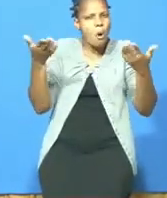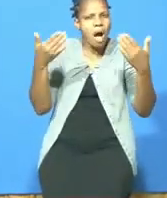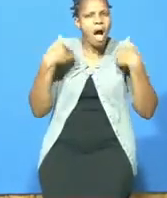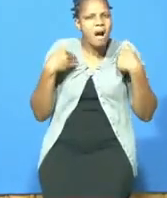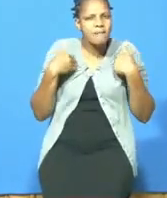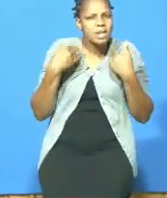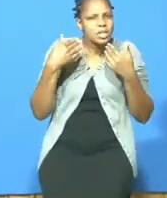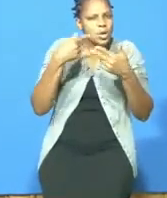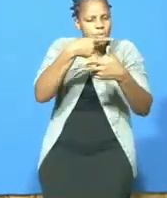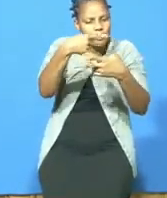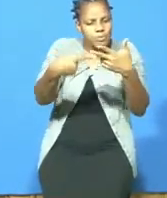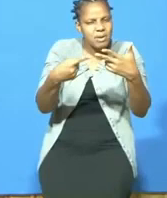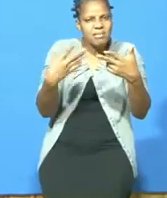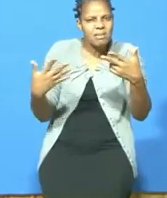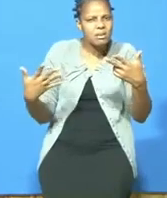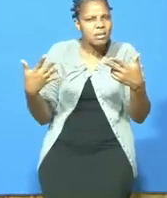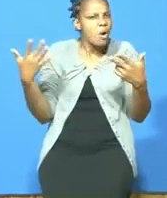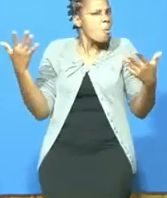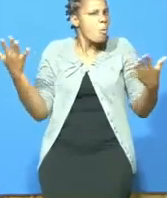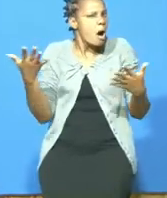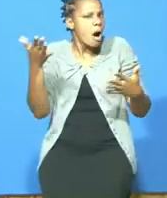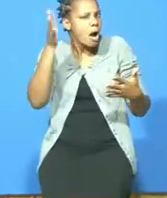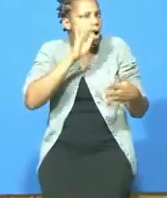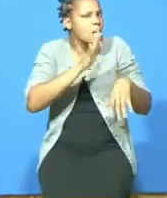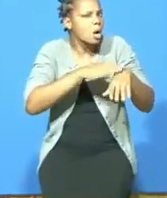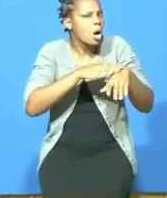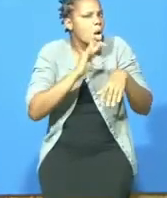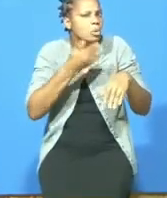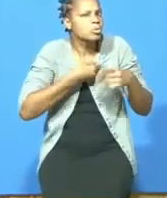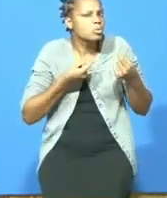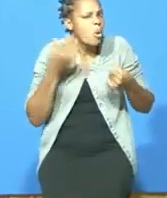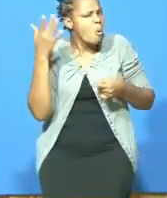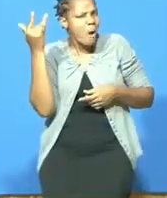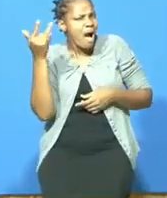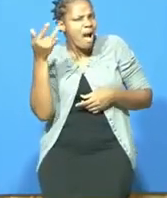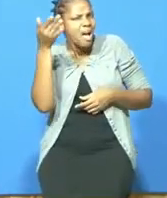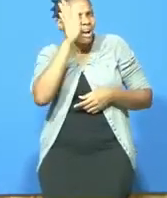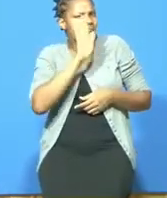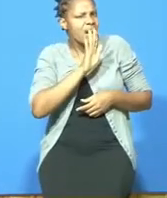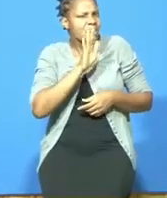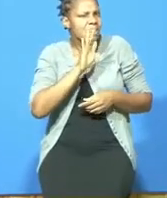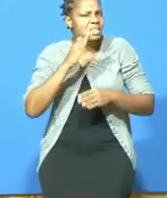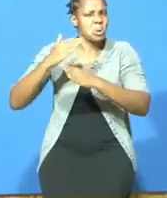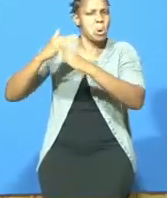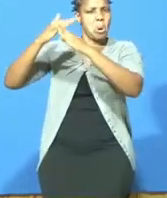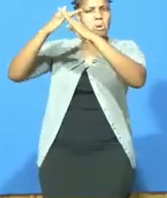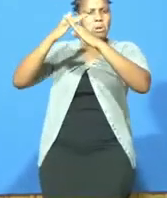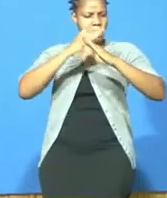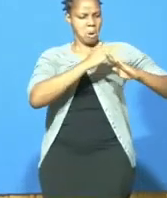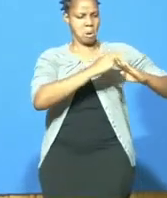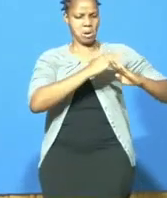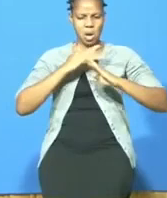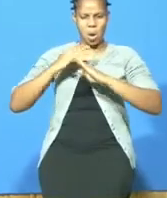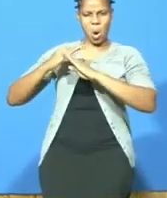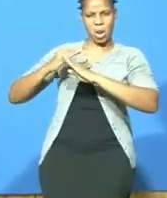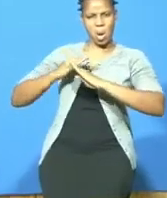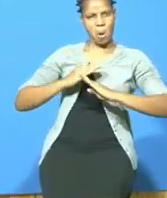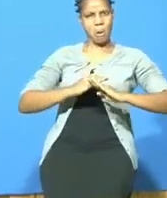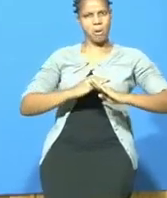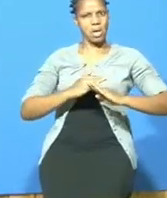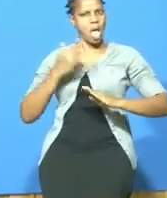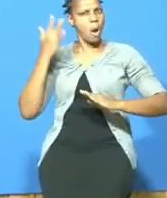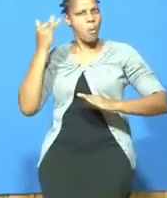components? What is God calling us to? Why is God holding back? Why is God allowing